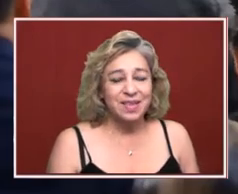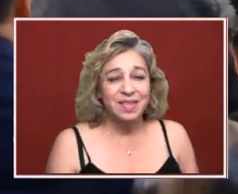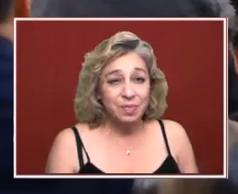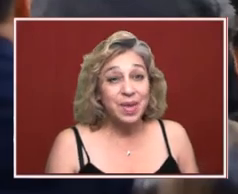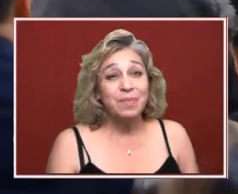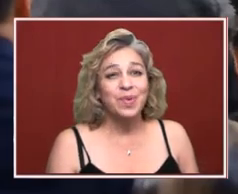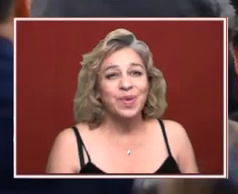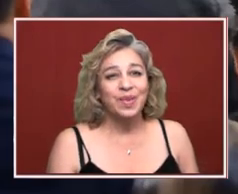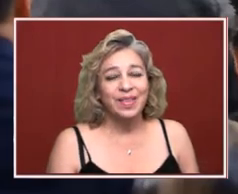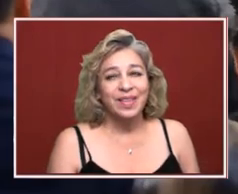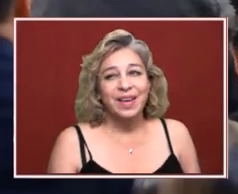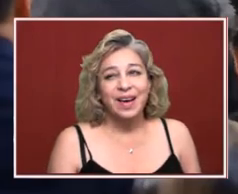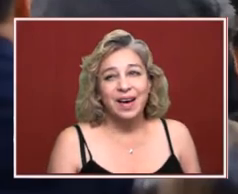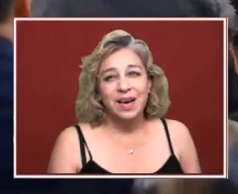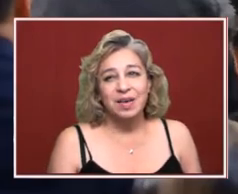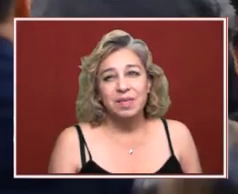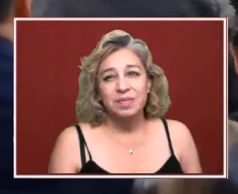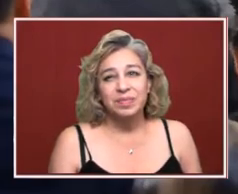by the people